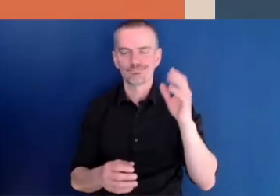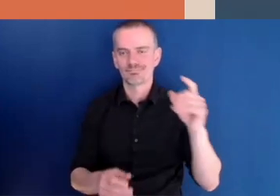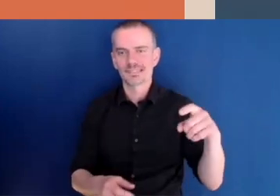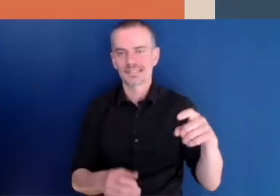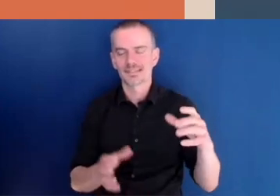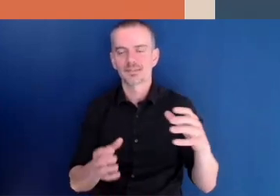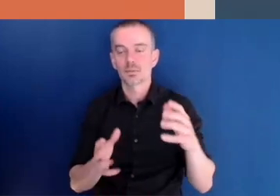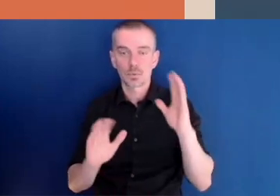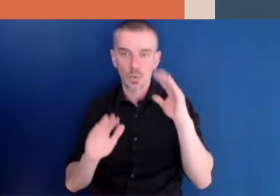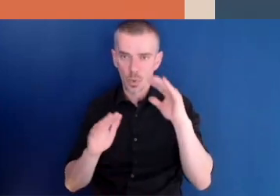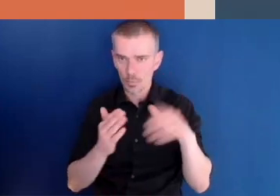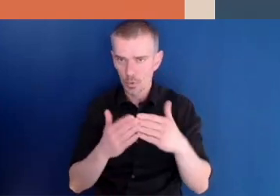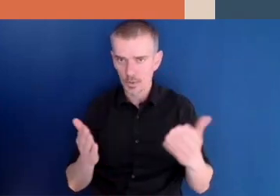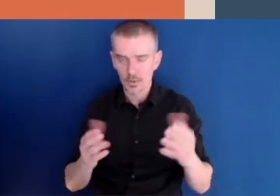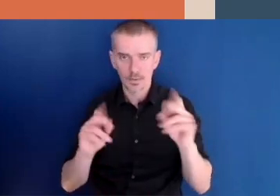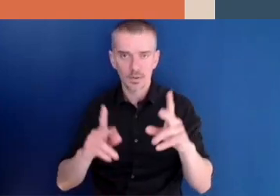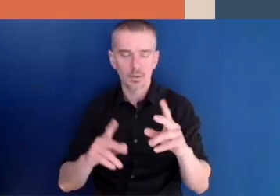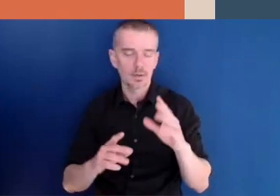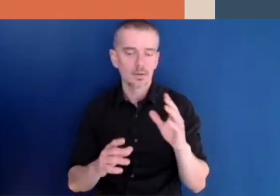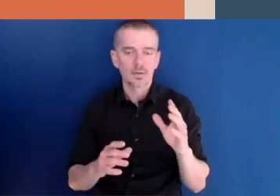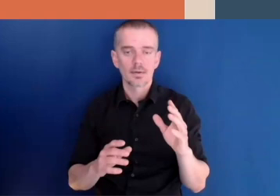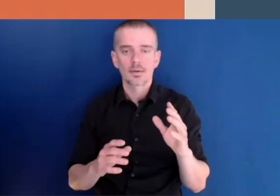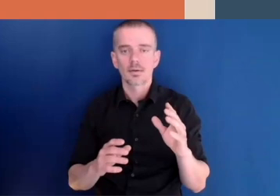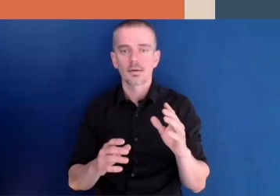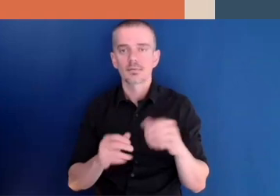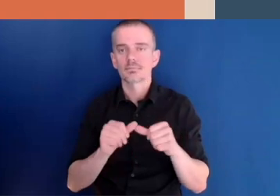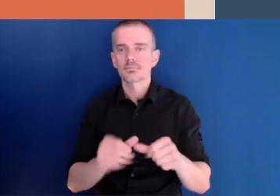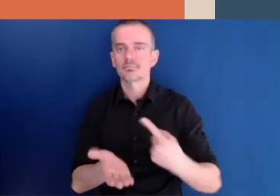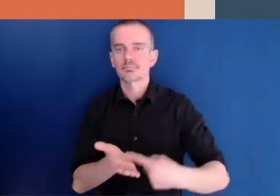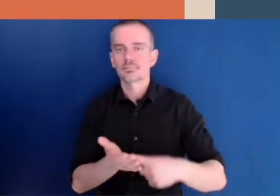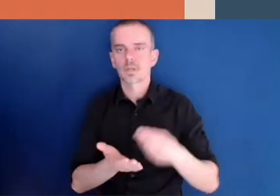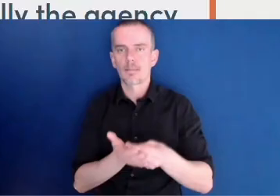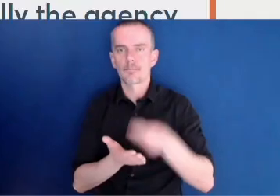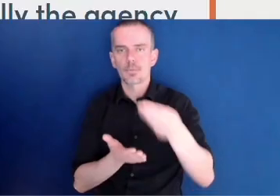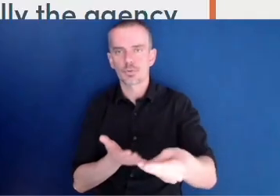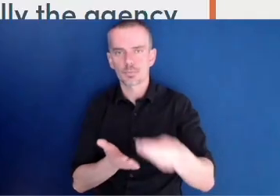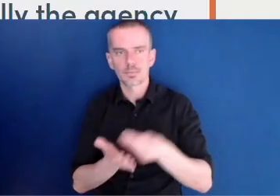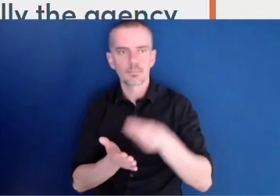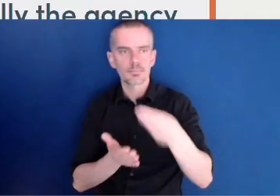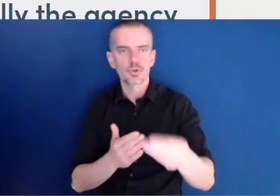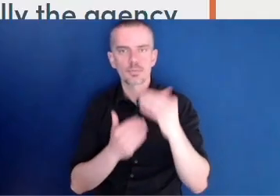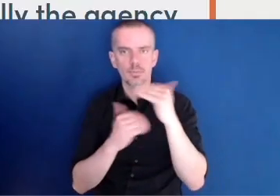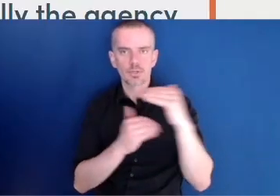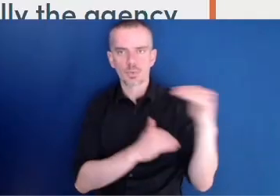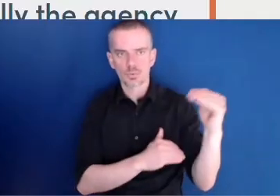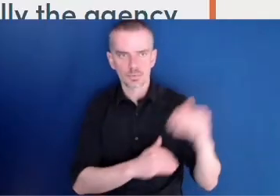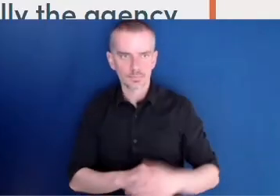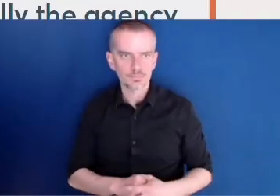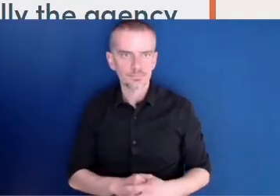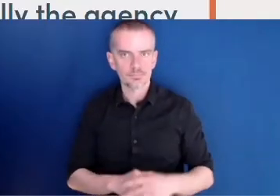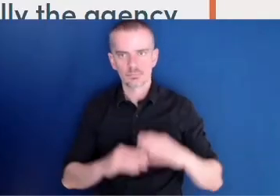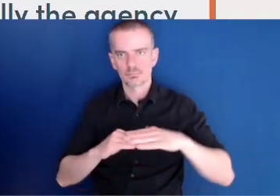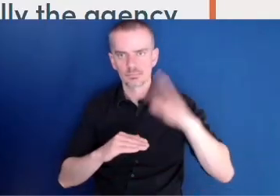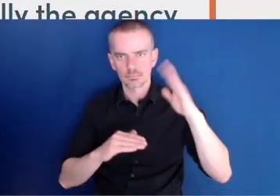everyone's back. Let's continue on discussing procurement and procurement thresholds. So